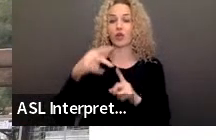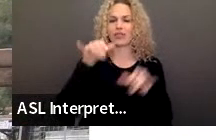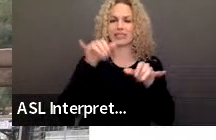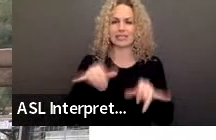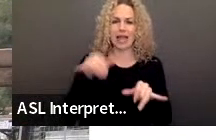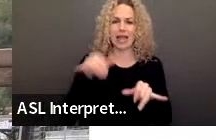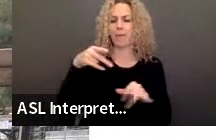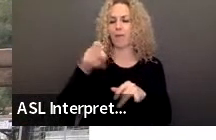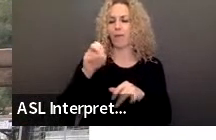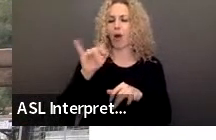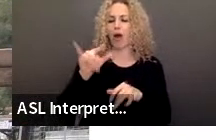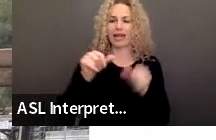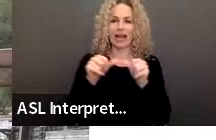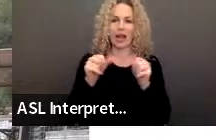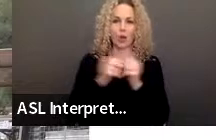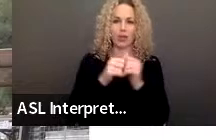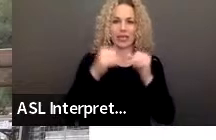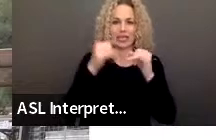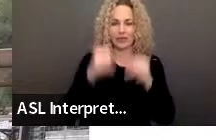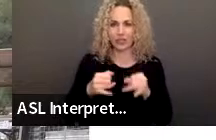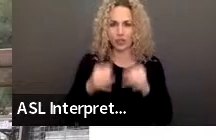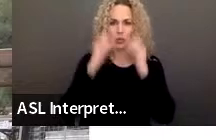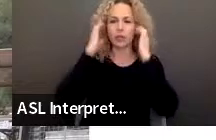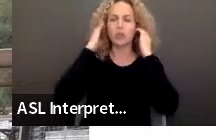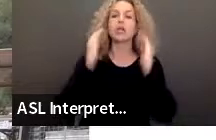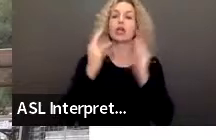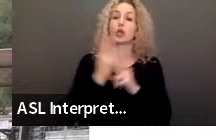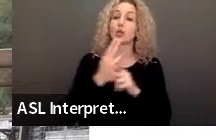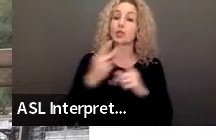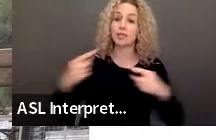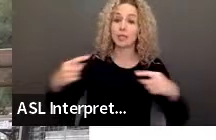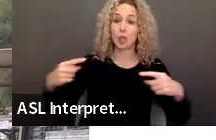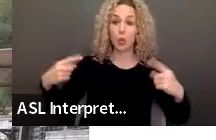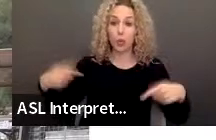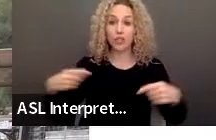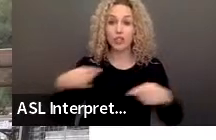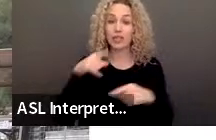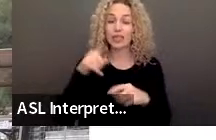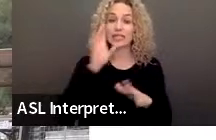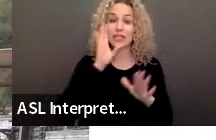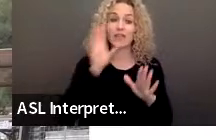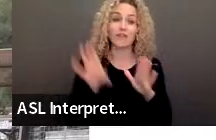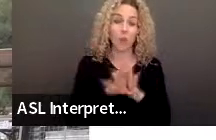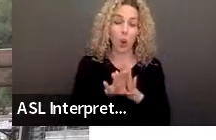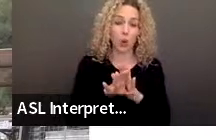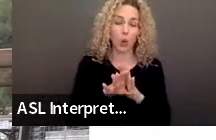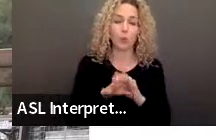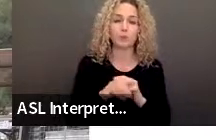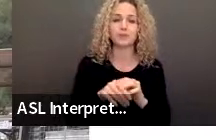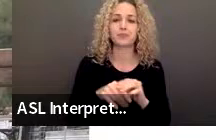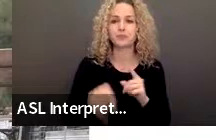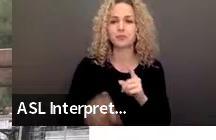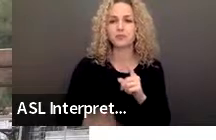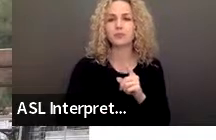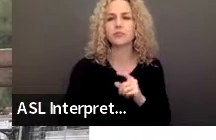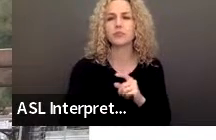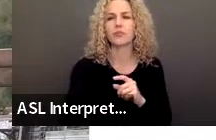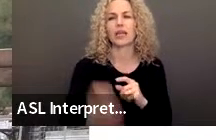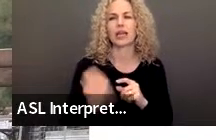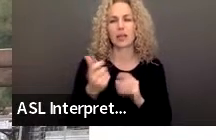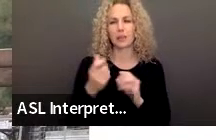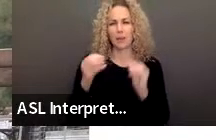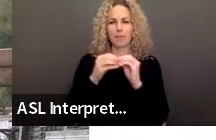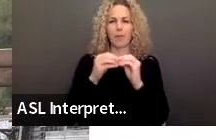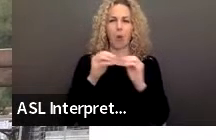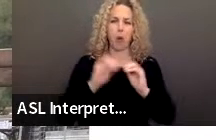area with an individual using a wheelchair. And in this photo, there is a little bit more